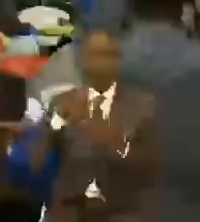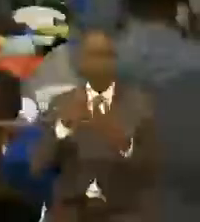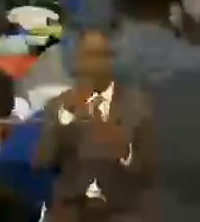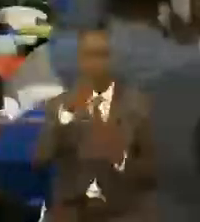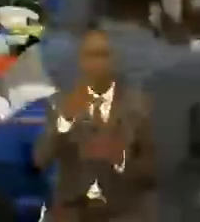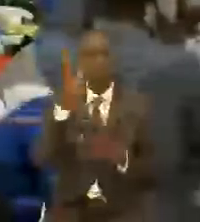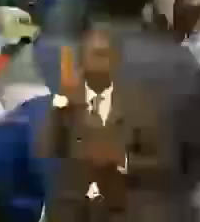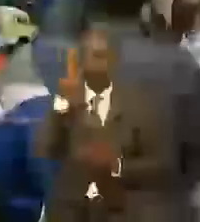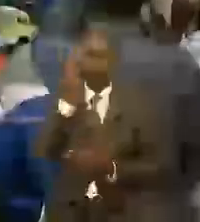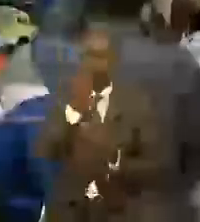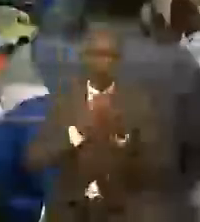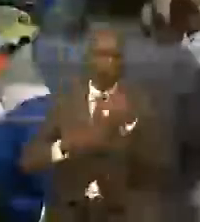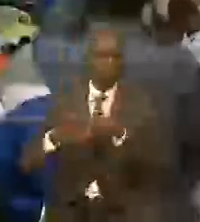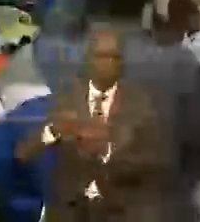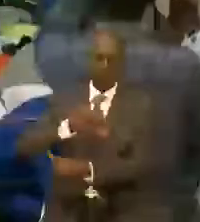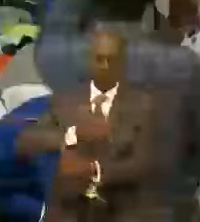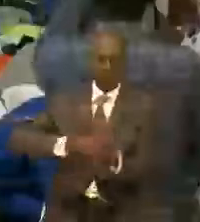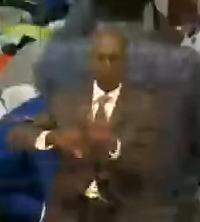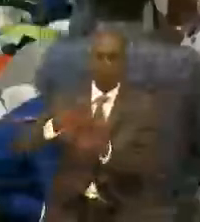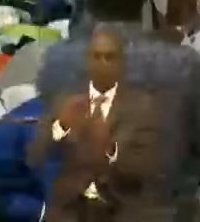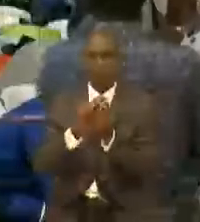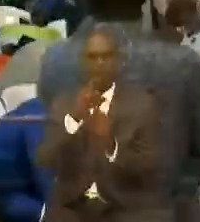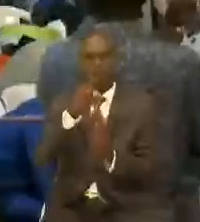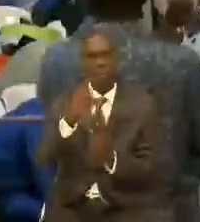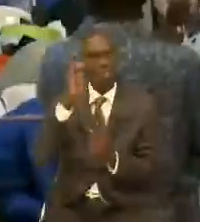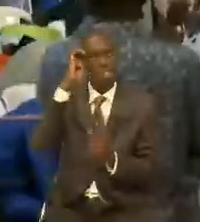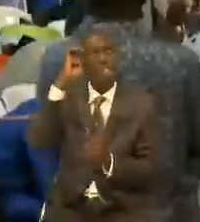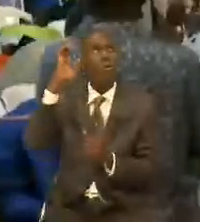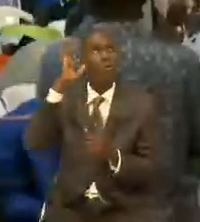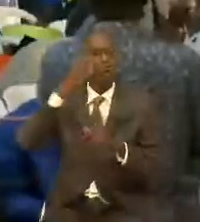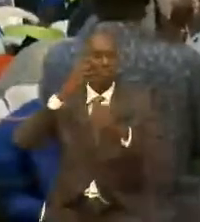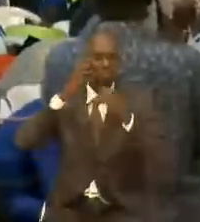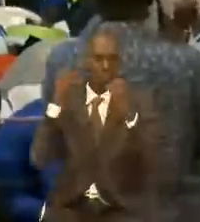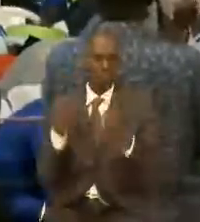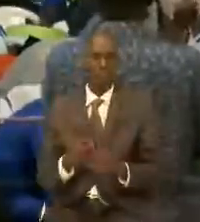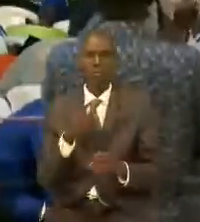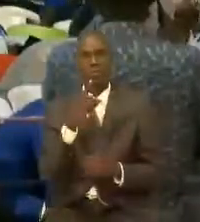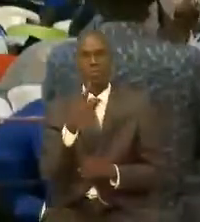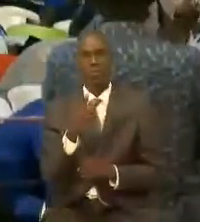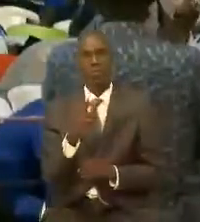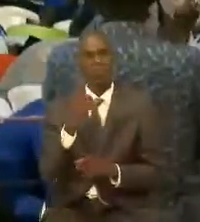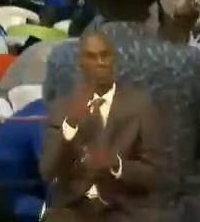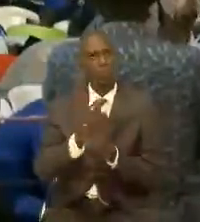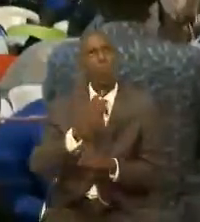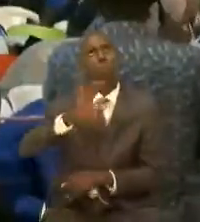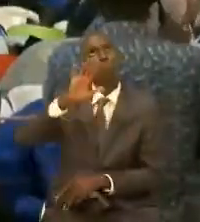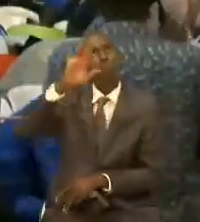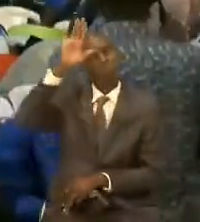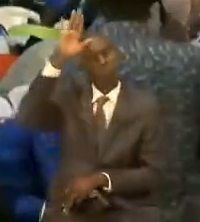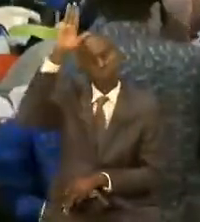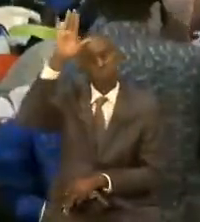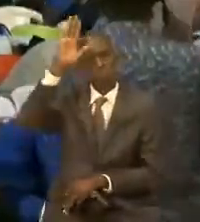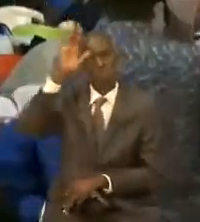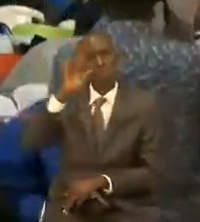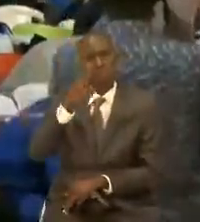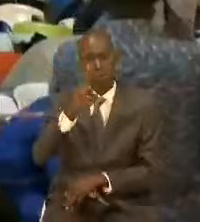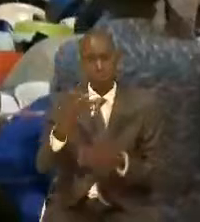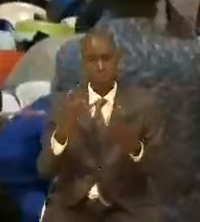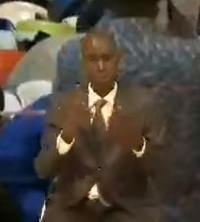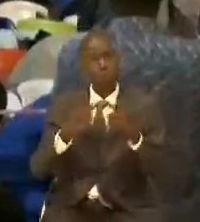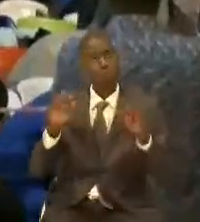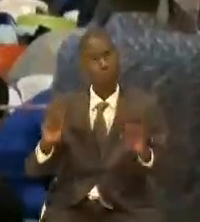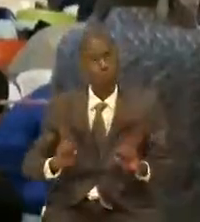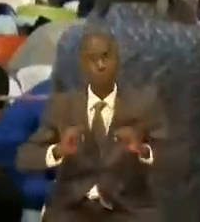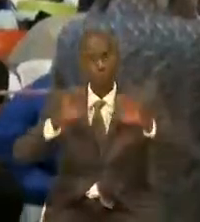went with him i was strengthening him raise up your hand and stand up anyway you are online